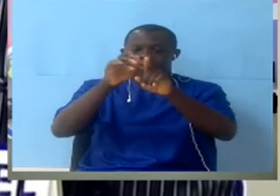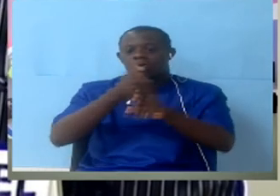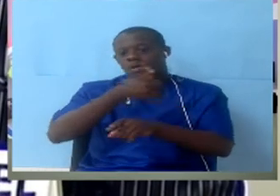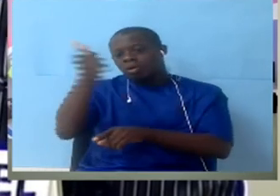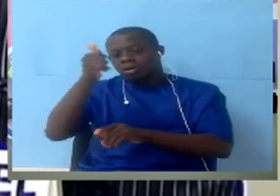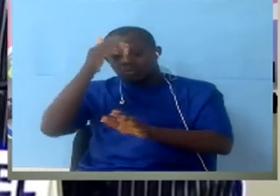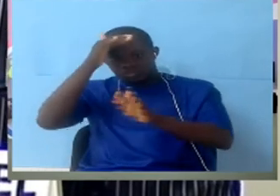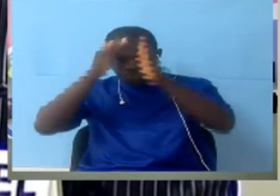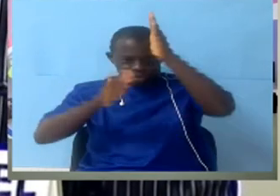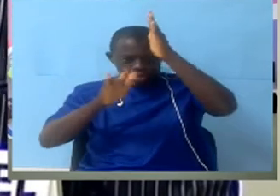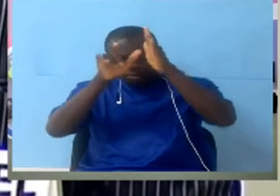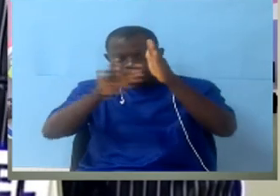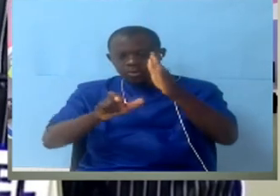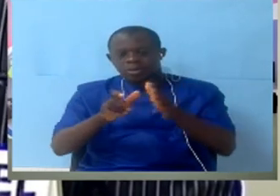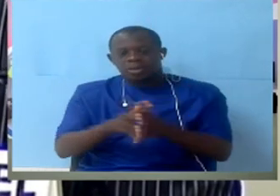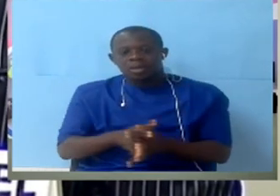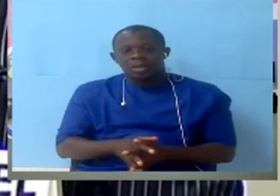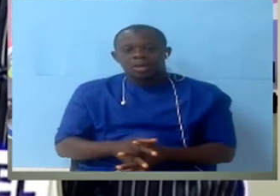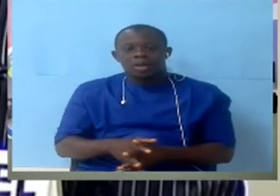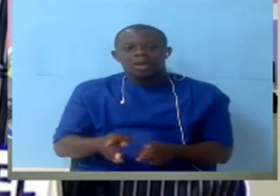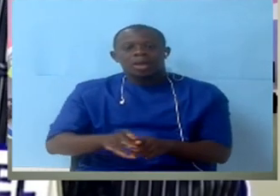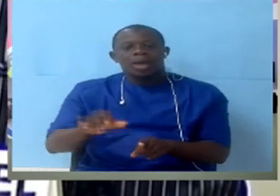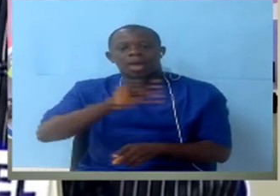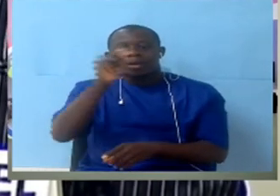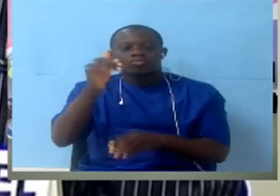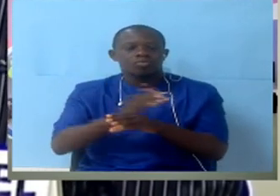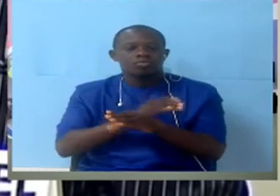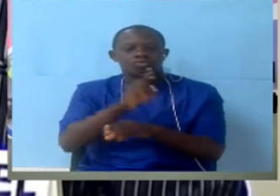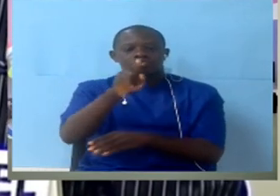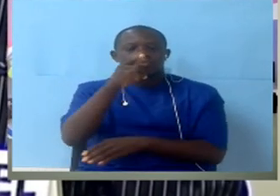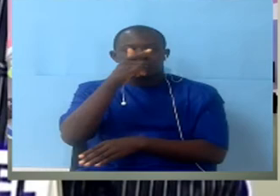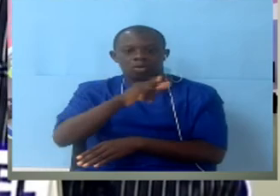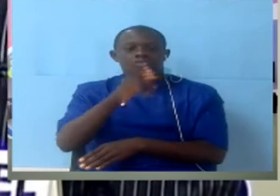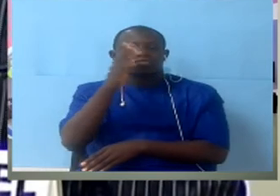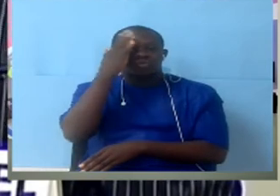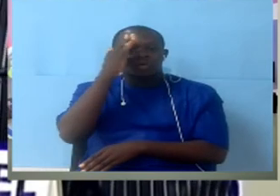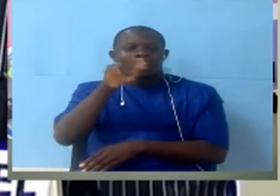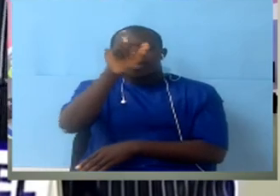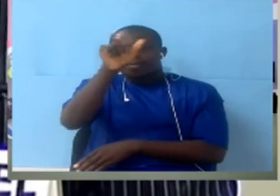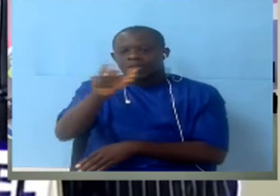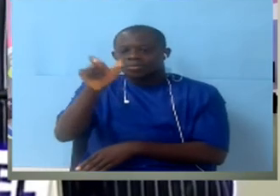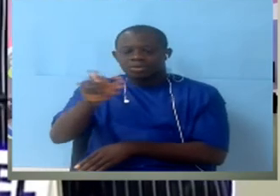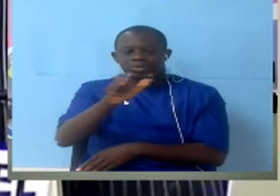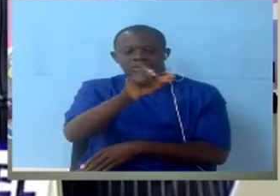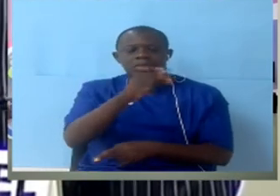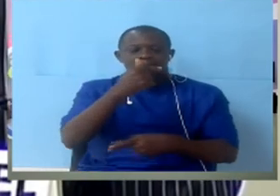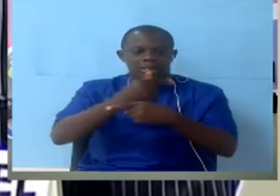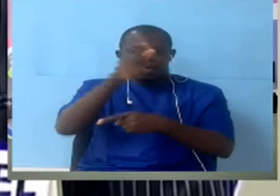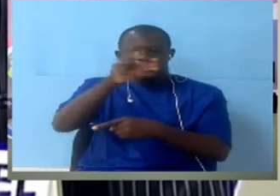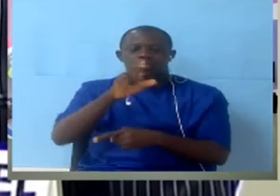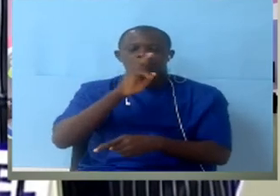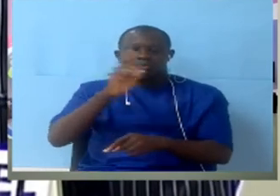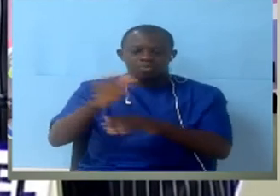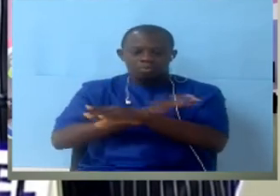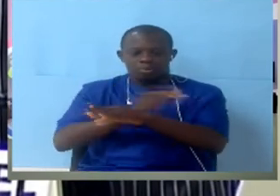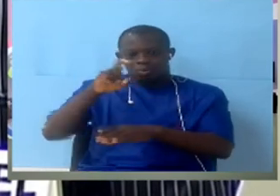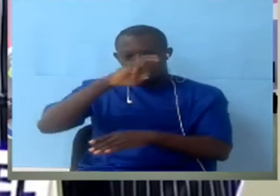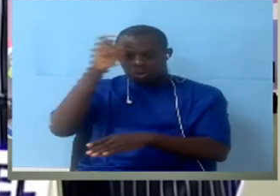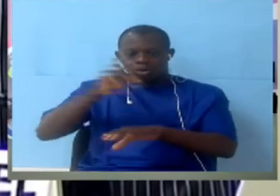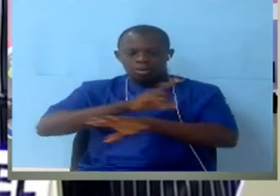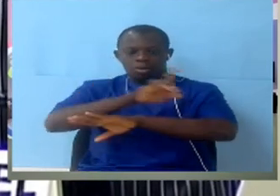So, and in that process, you came to know some of the civilians who are working there. Yes.